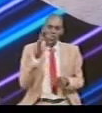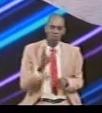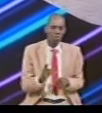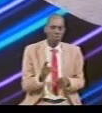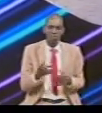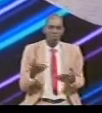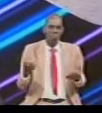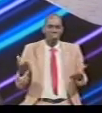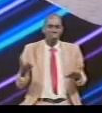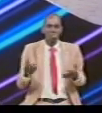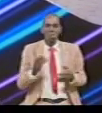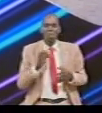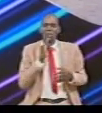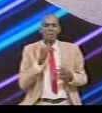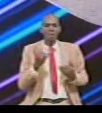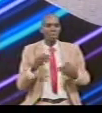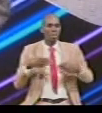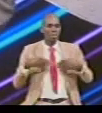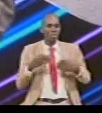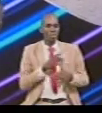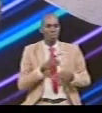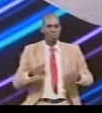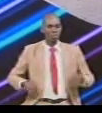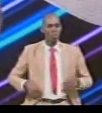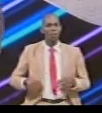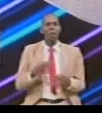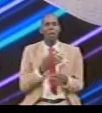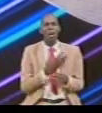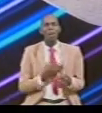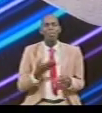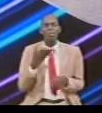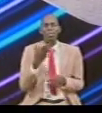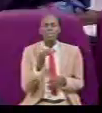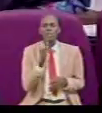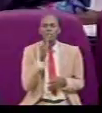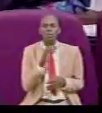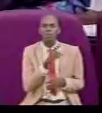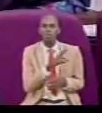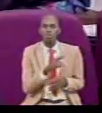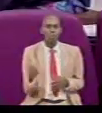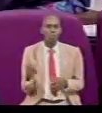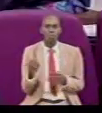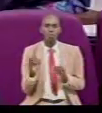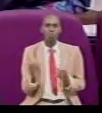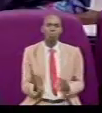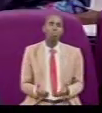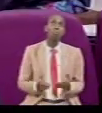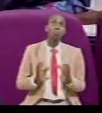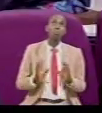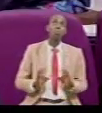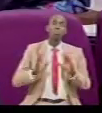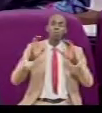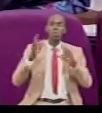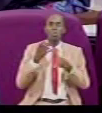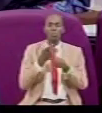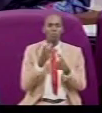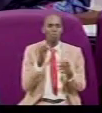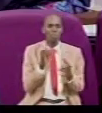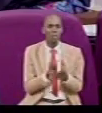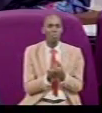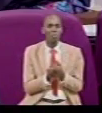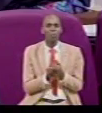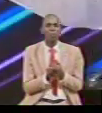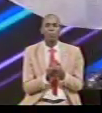no consecration required for that. And there is no commitment required in that. It's a praying decision.